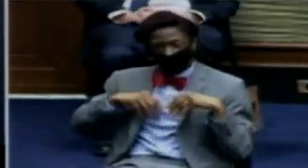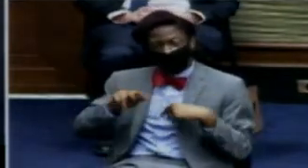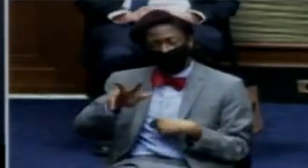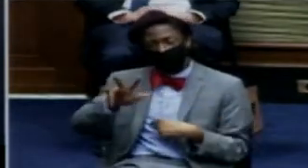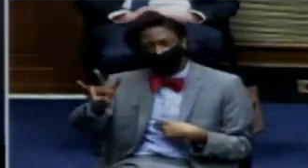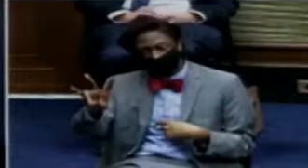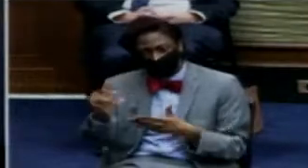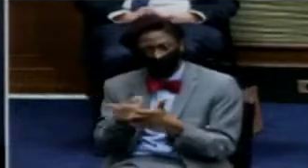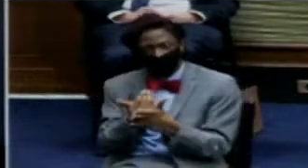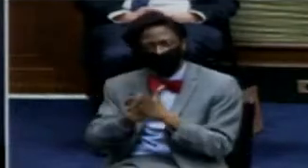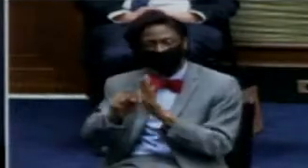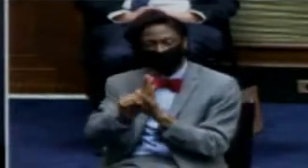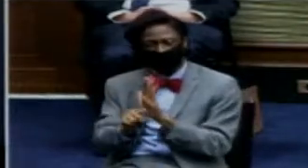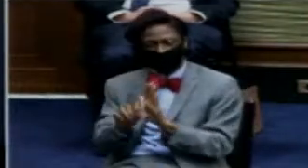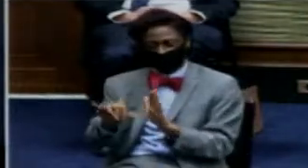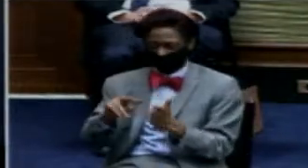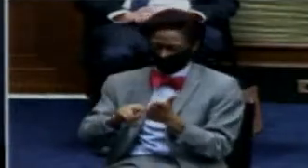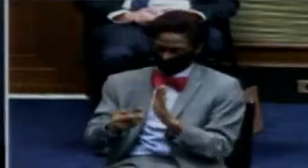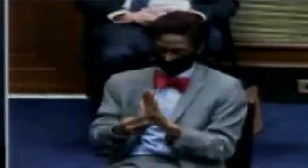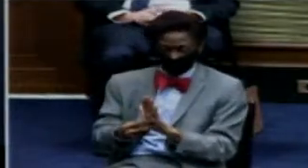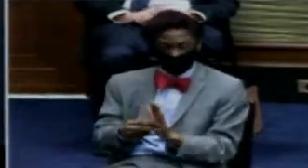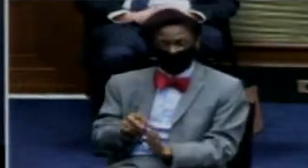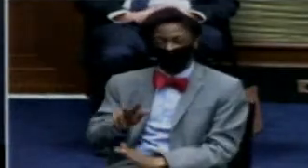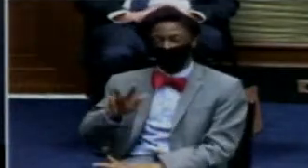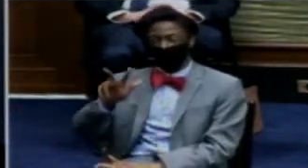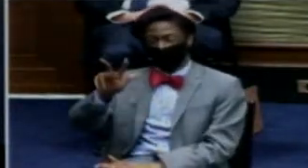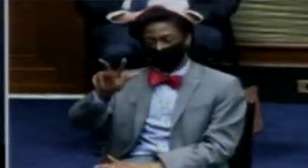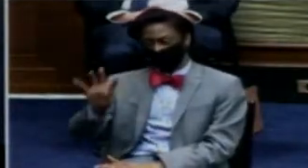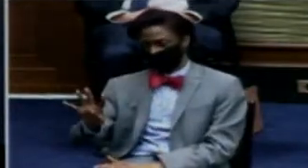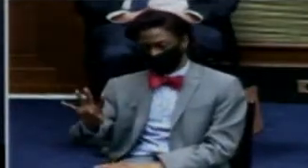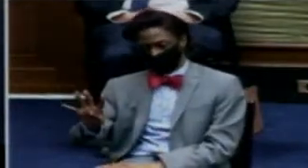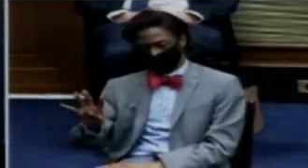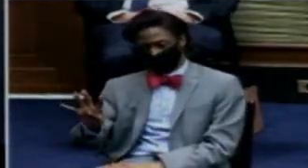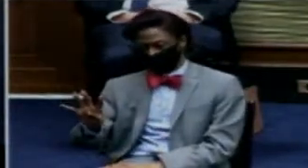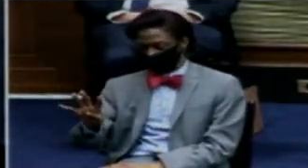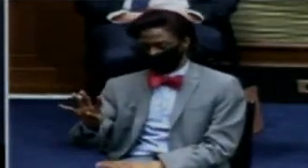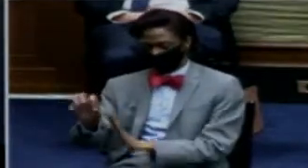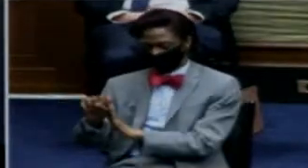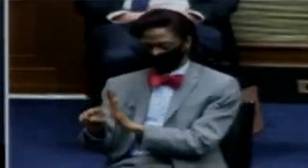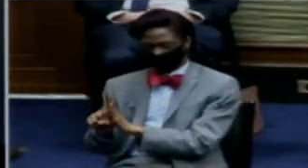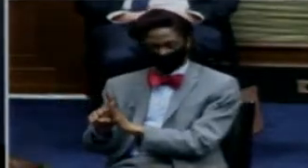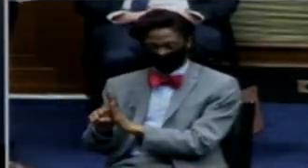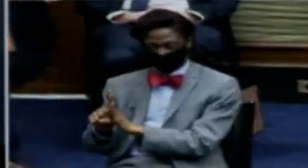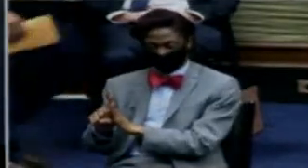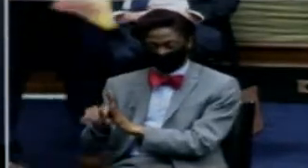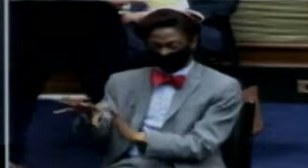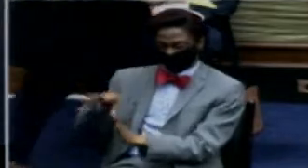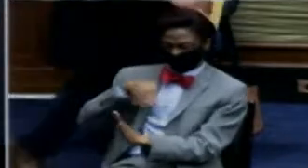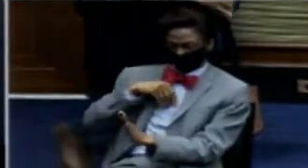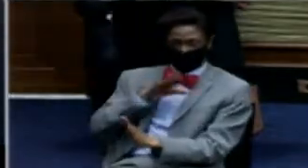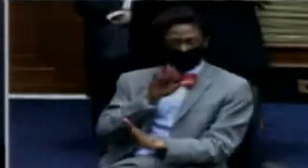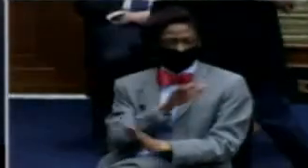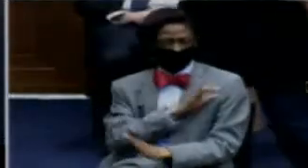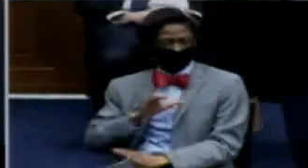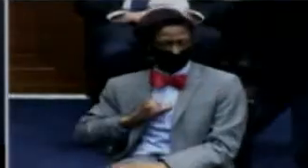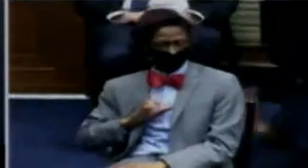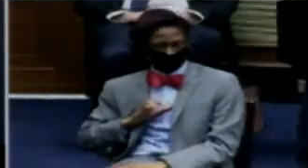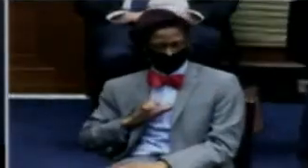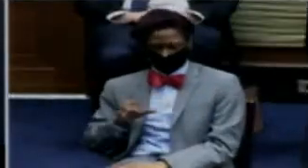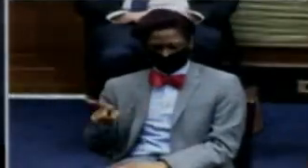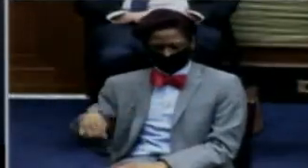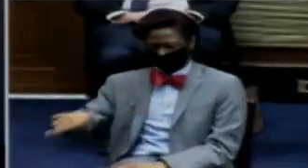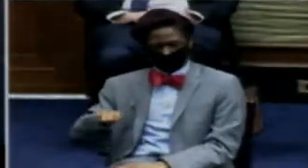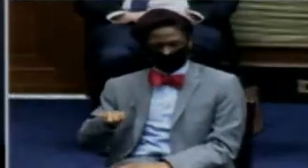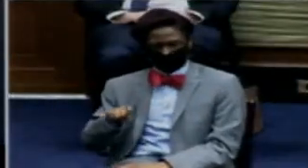states, which means that nearly 3/4 of the states have been admitted by Congress, none of them by constitutional